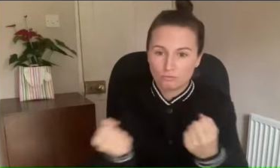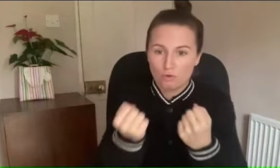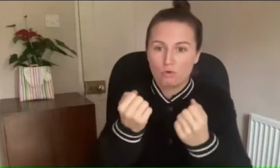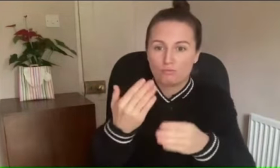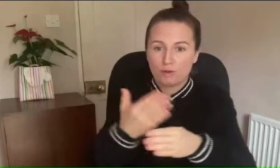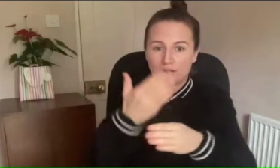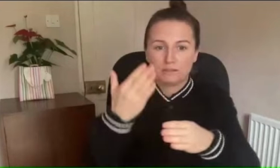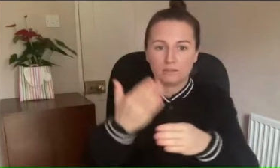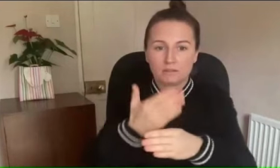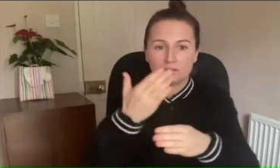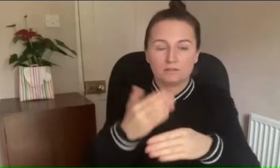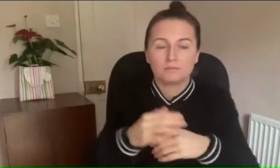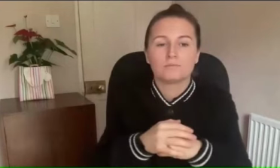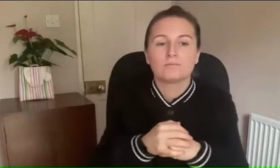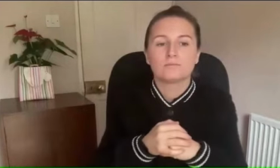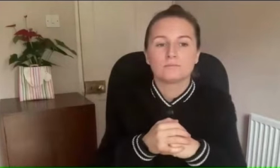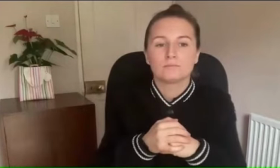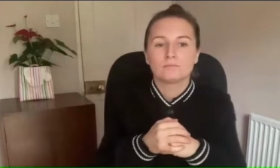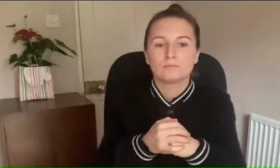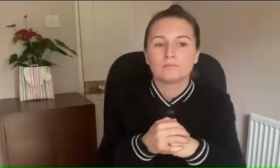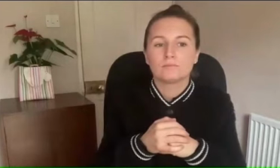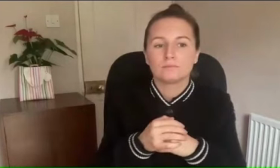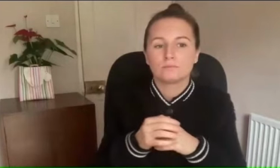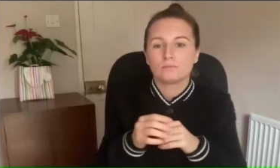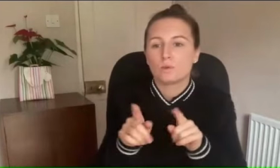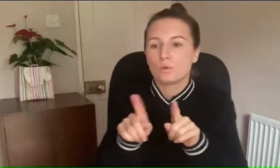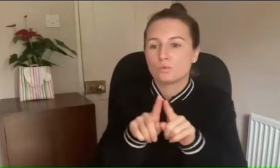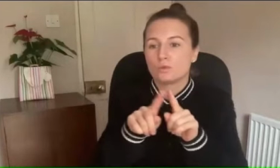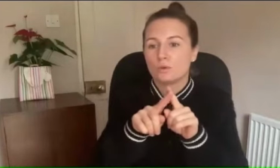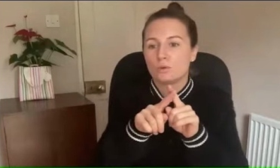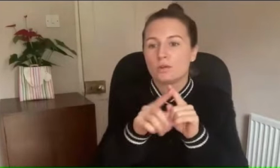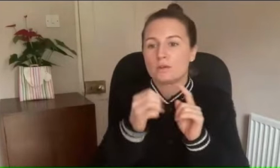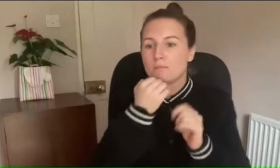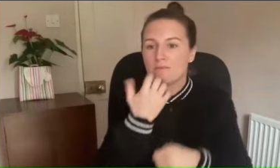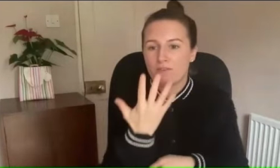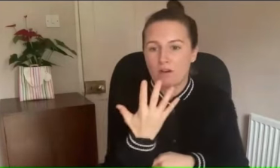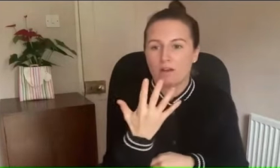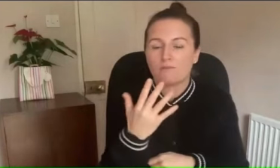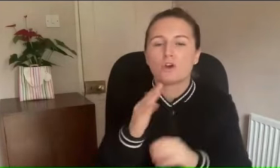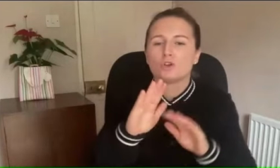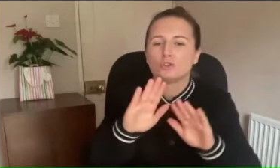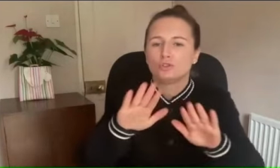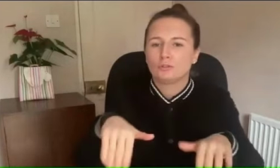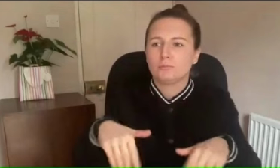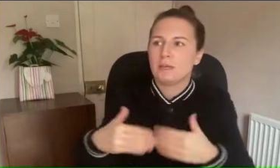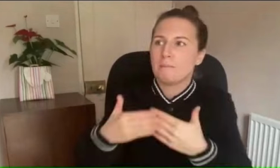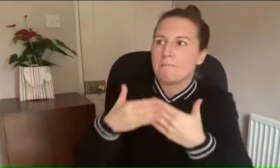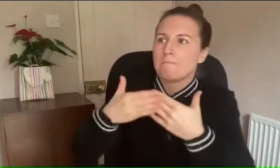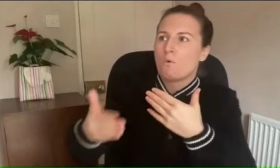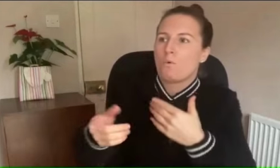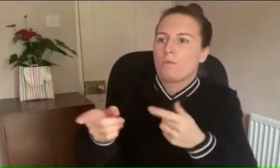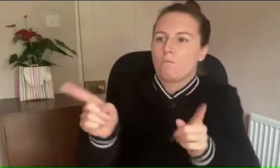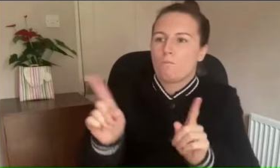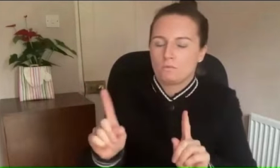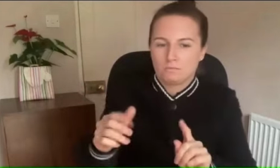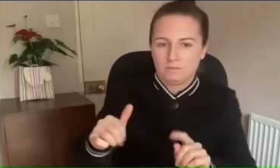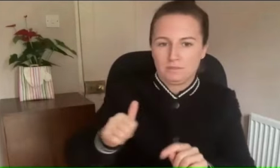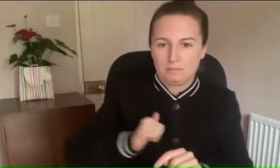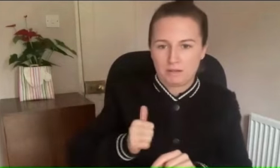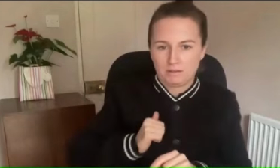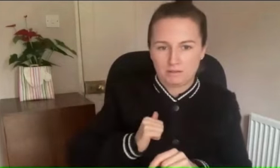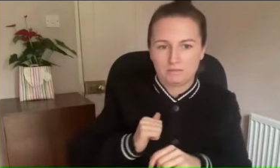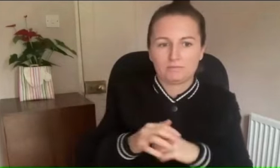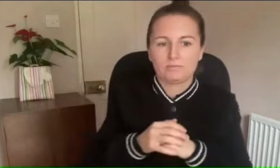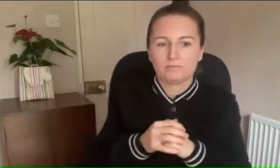strong practice. There was also a sense that the top of the scale should not be about going beyond what is being set out in the